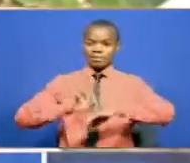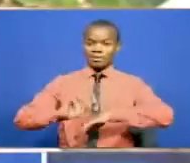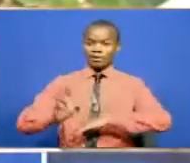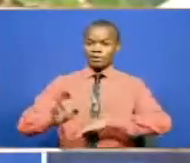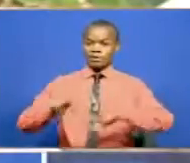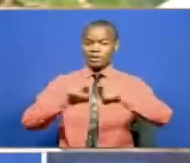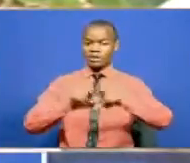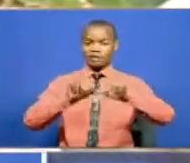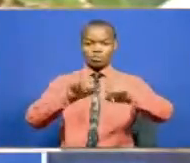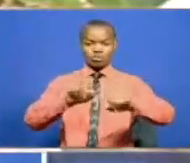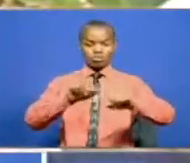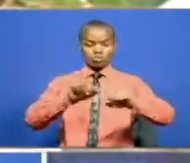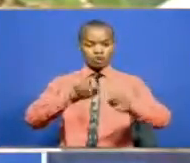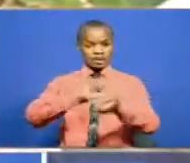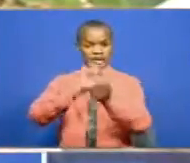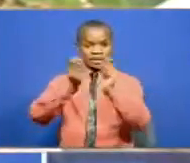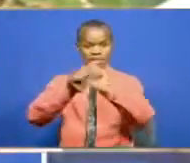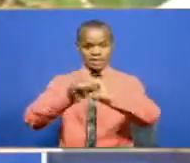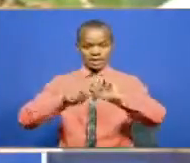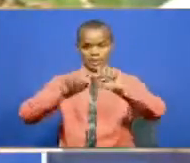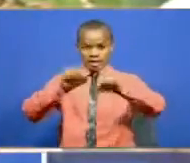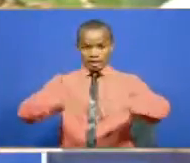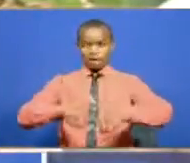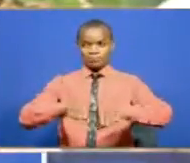can still change or at least